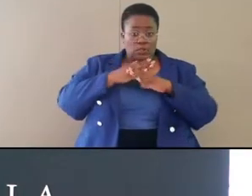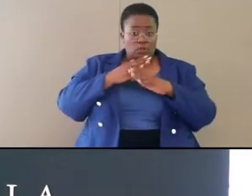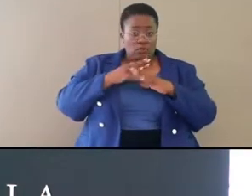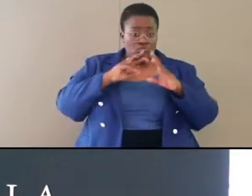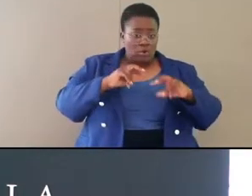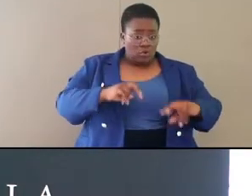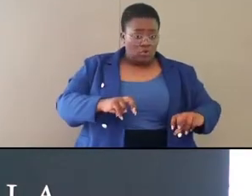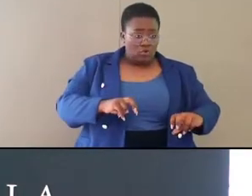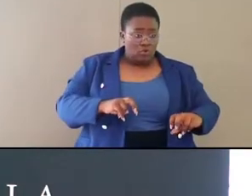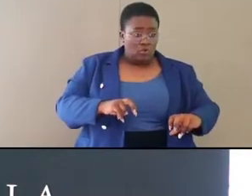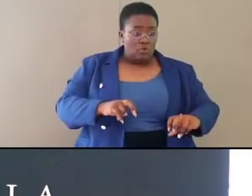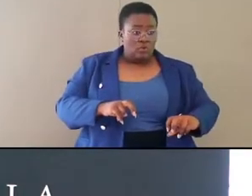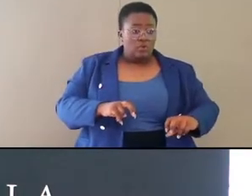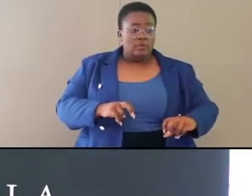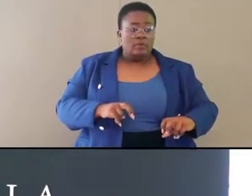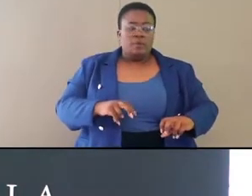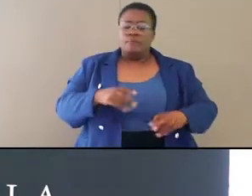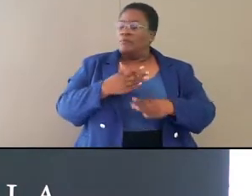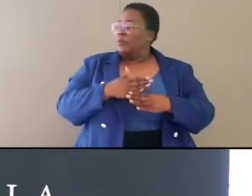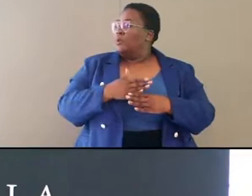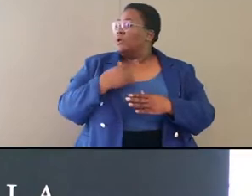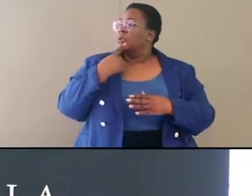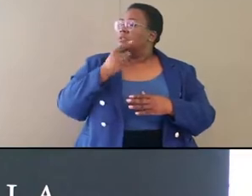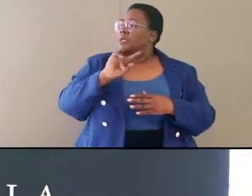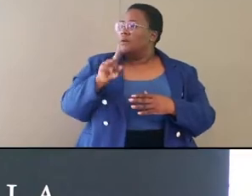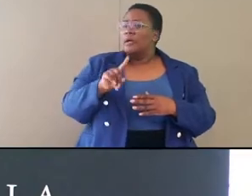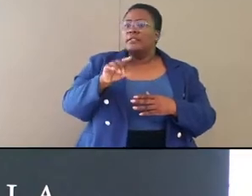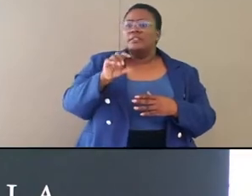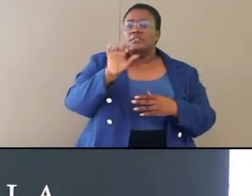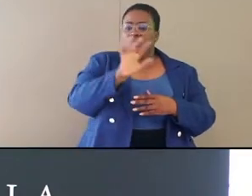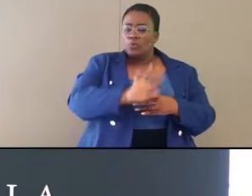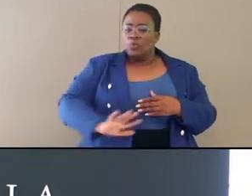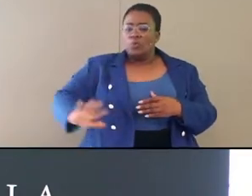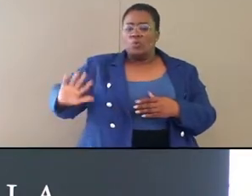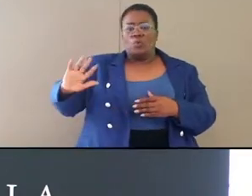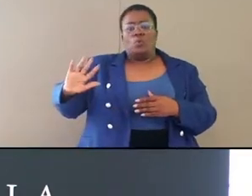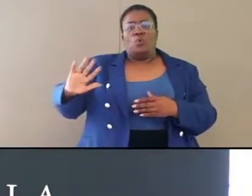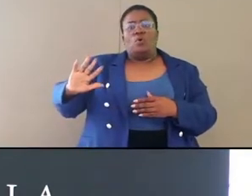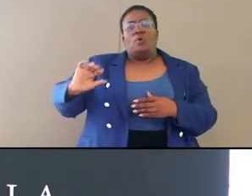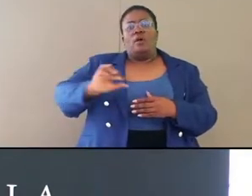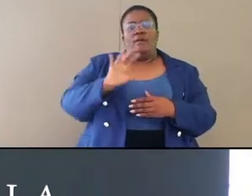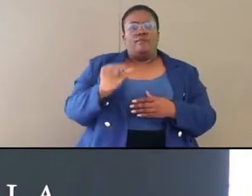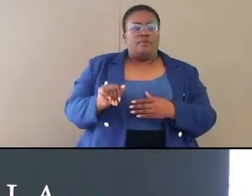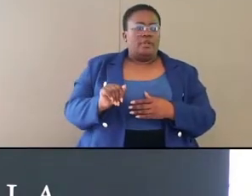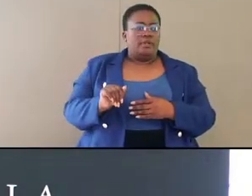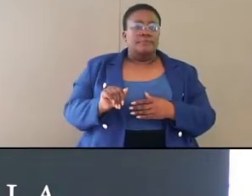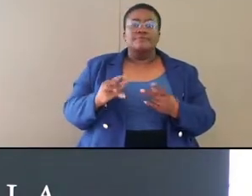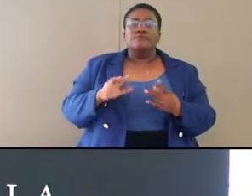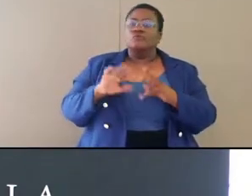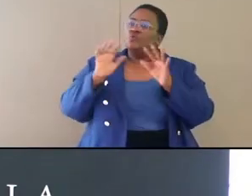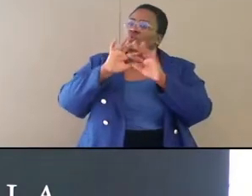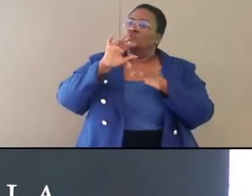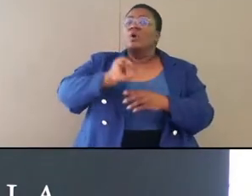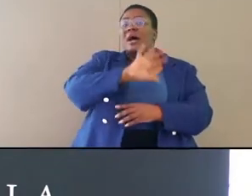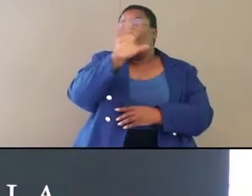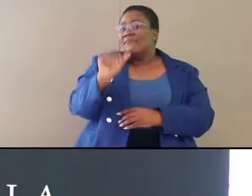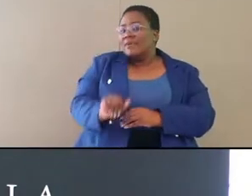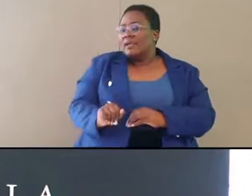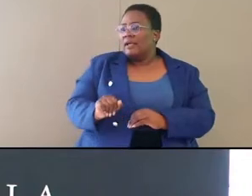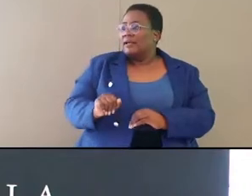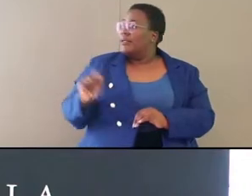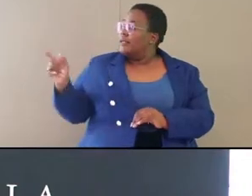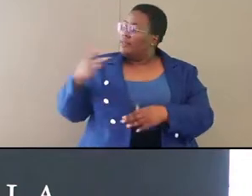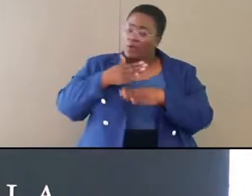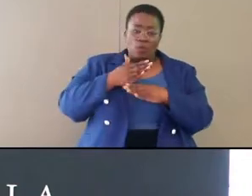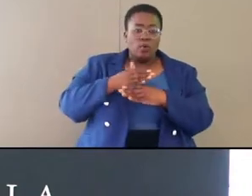been done, what does this work say to SADC region? What does this work say to the continent? What does this work